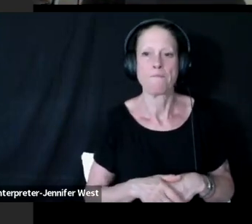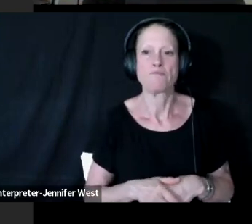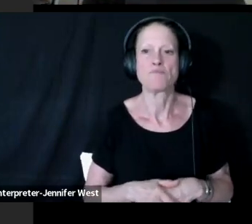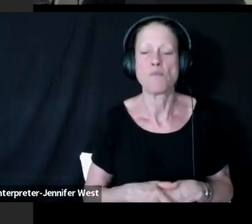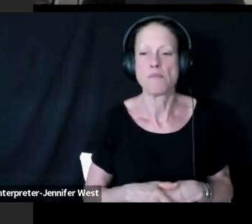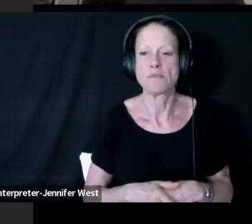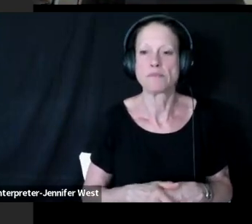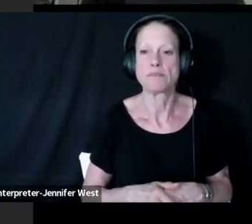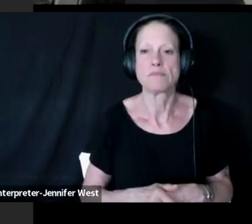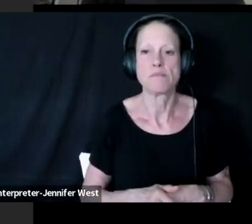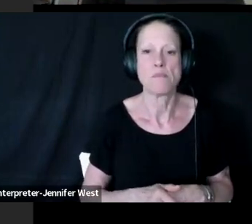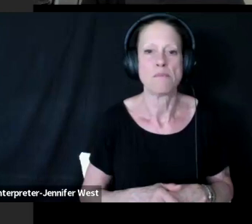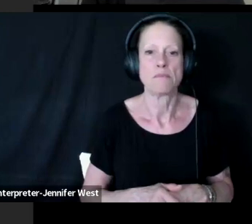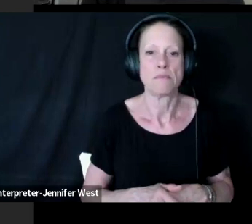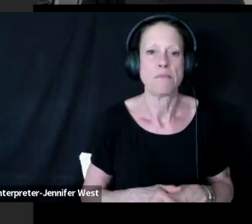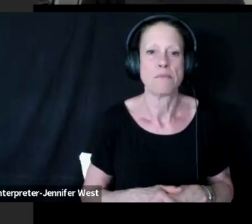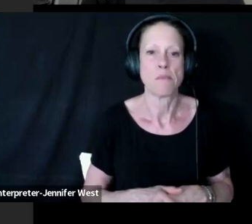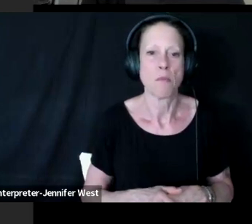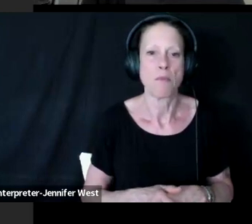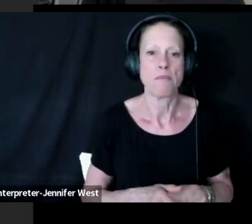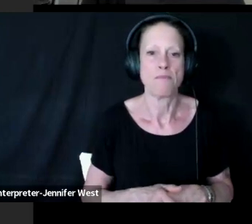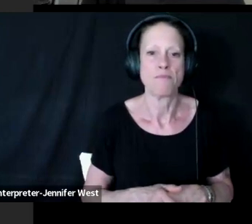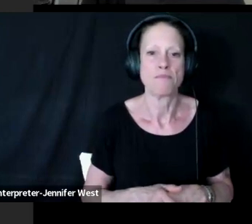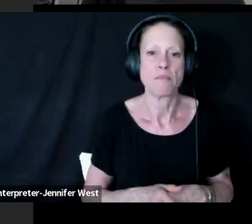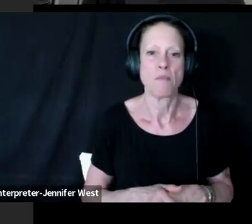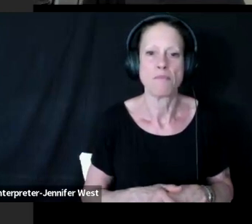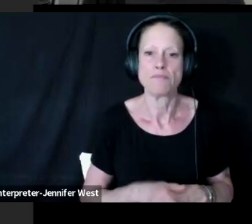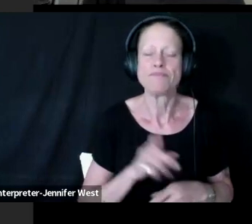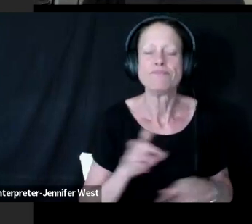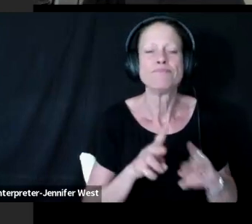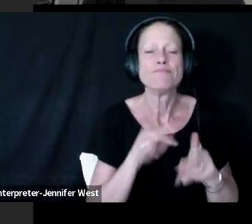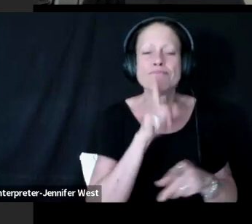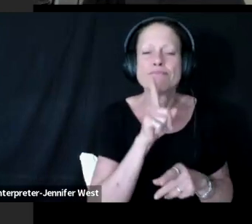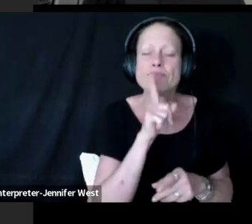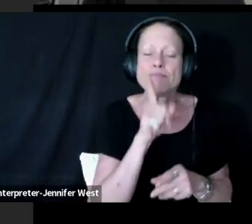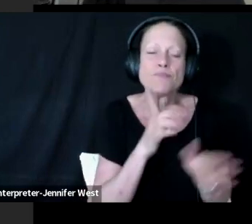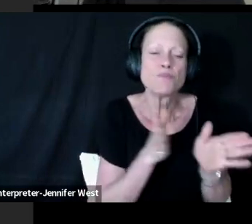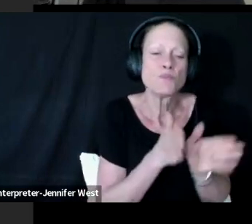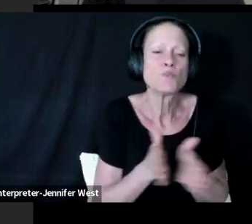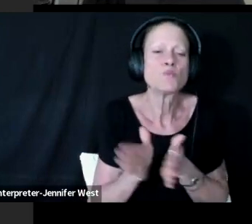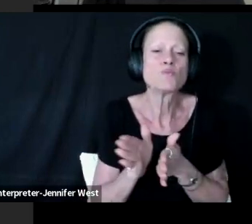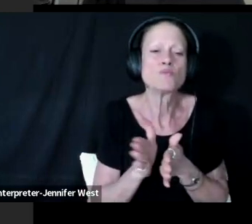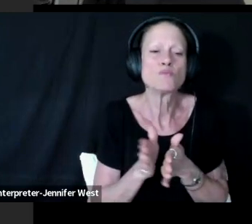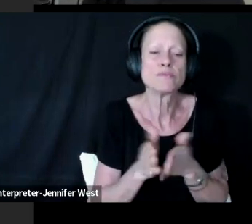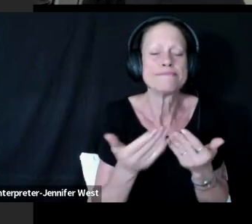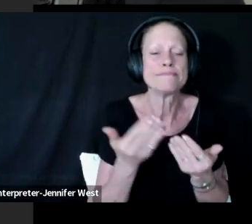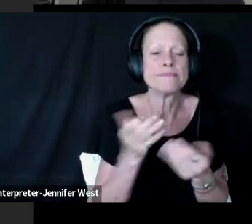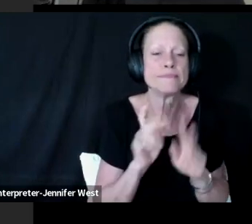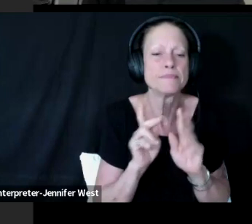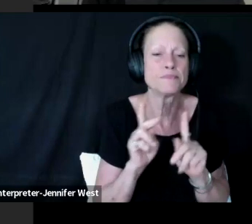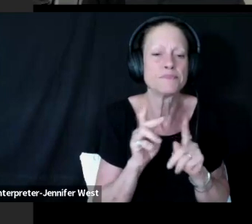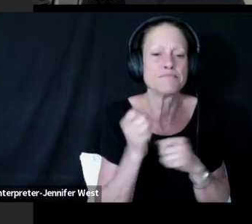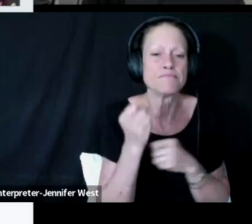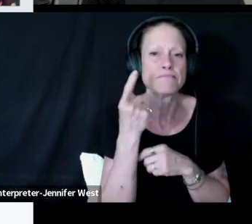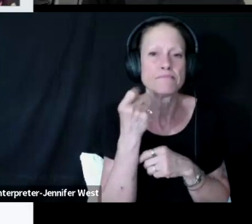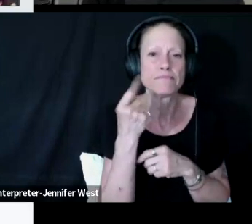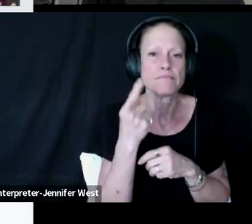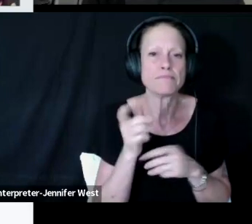or digitally, just really organized and easy for people to understand. And that's the key. That's what we really